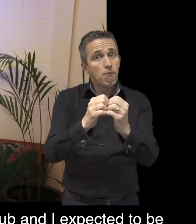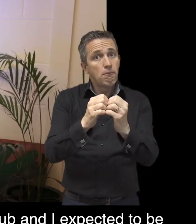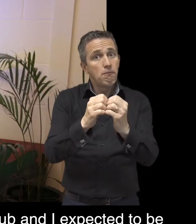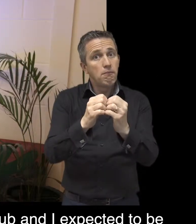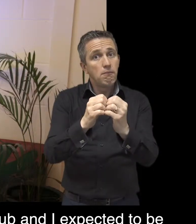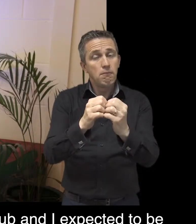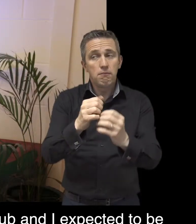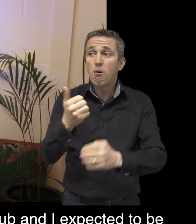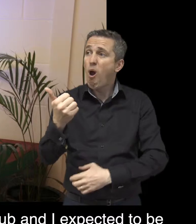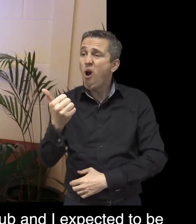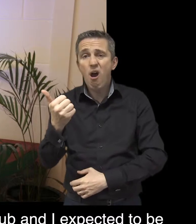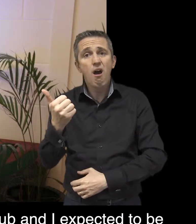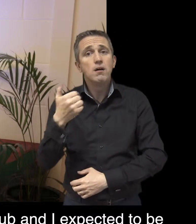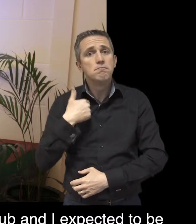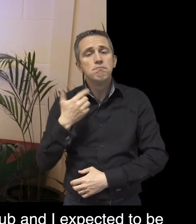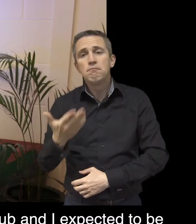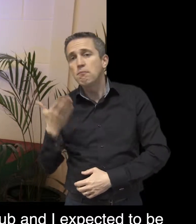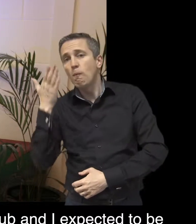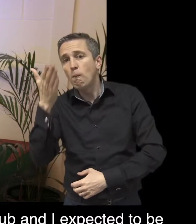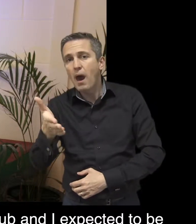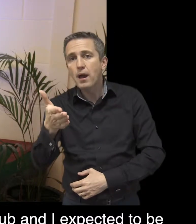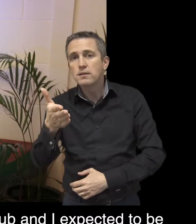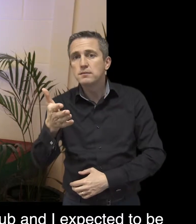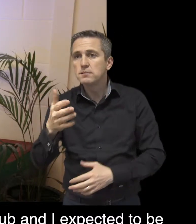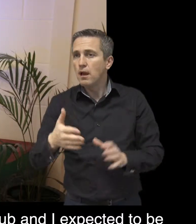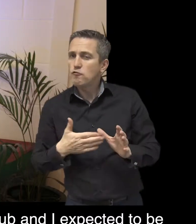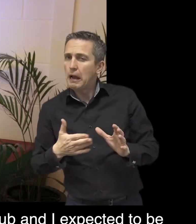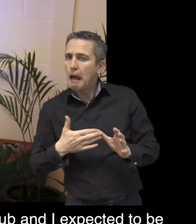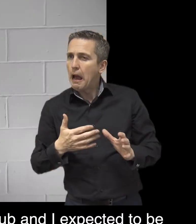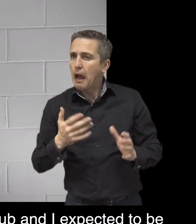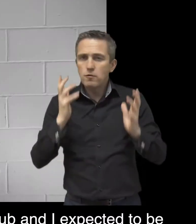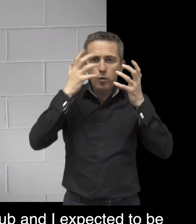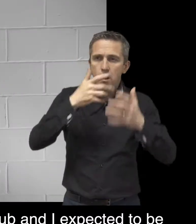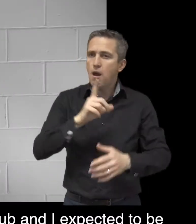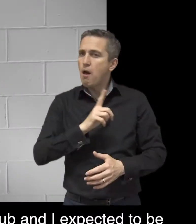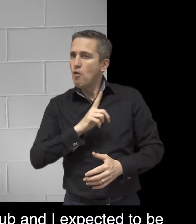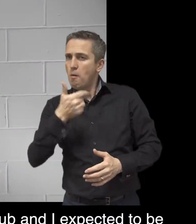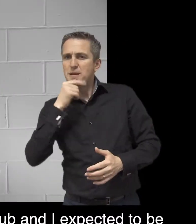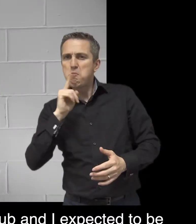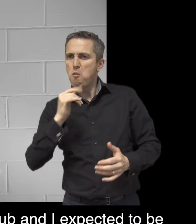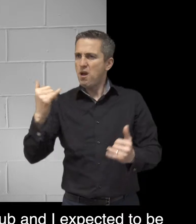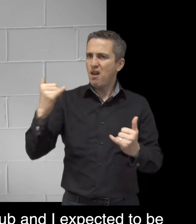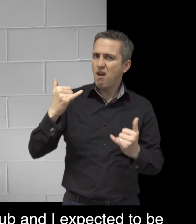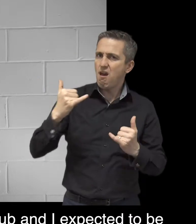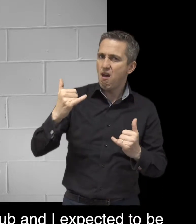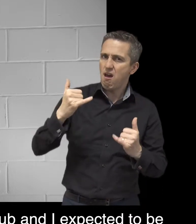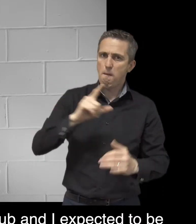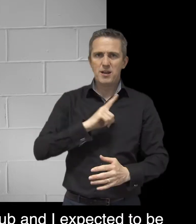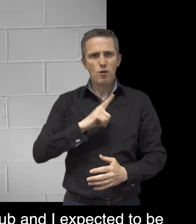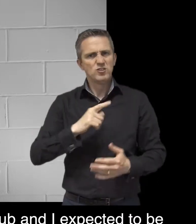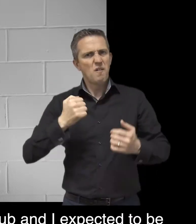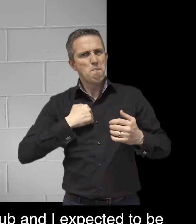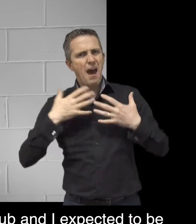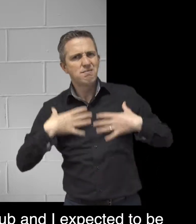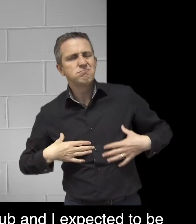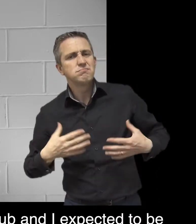I expected to be looked at and sort of frowned upon because of what I've got, and